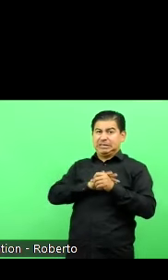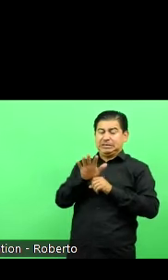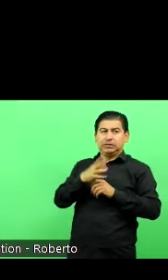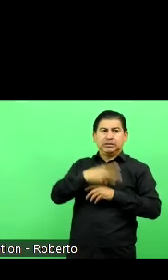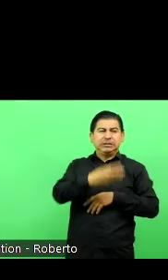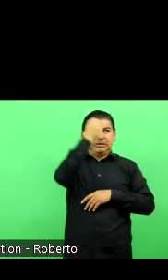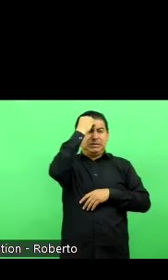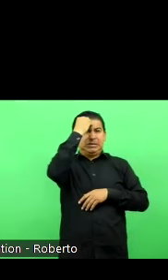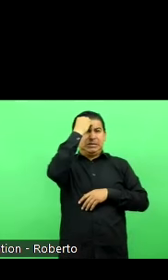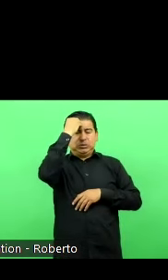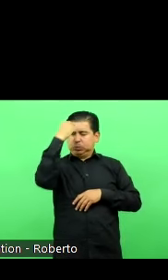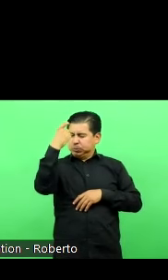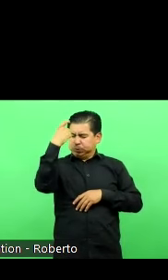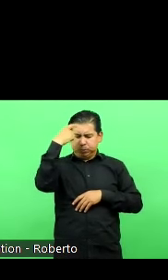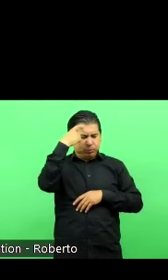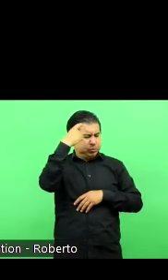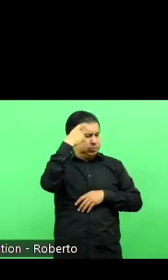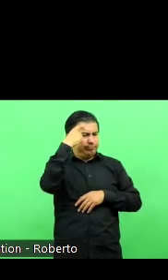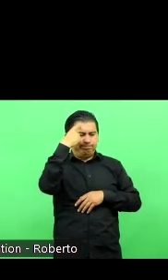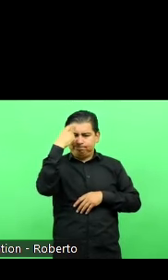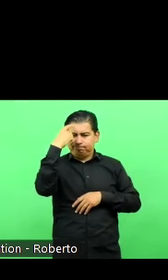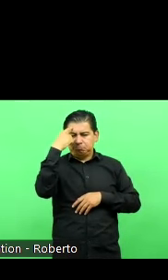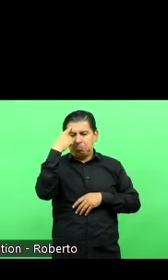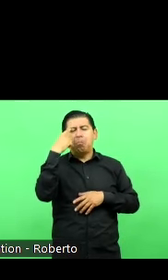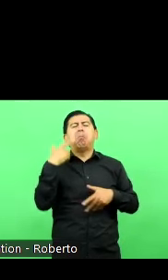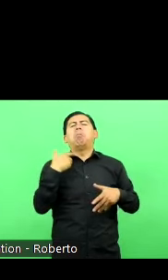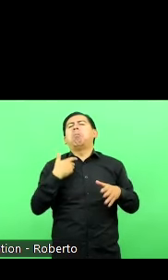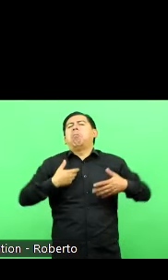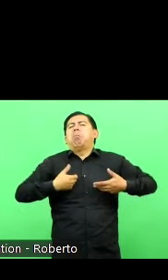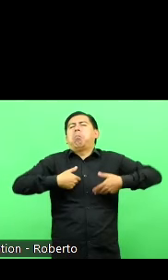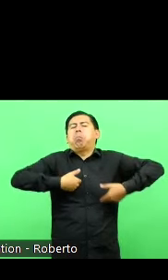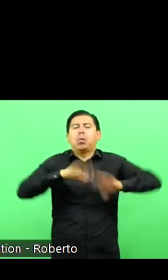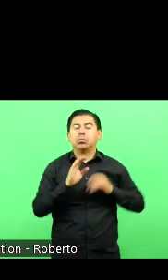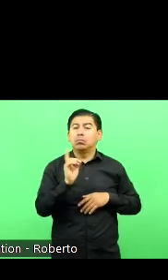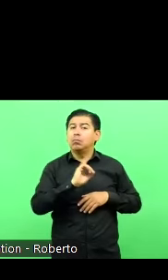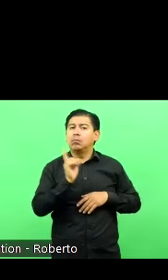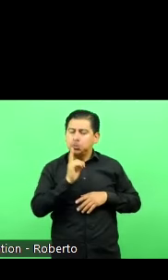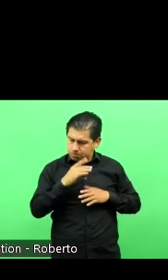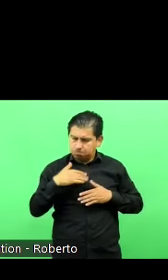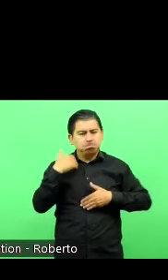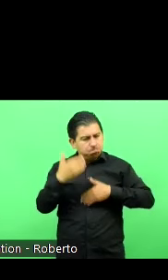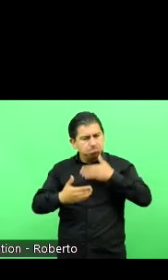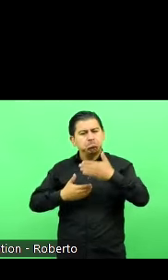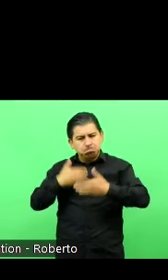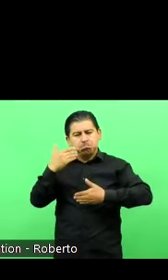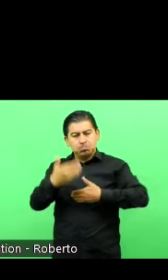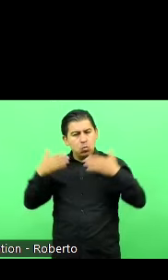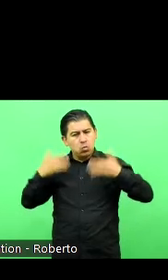break silos and work across sectors to address complex